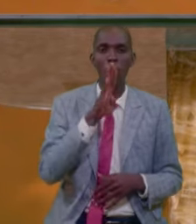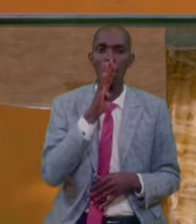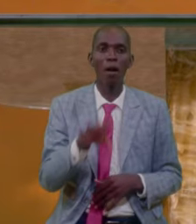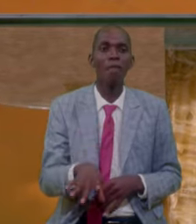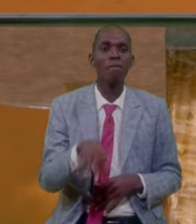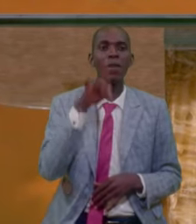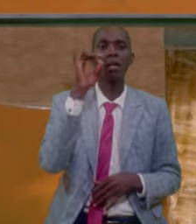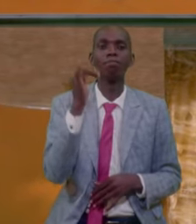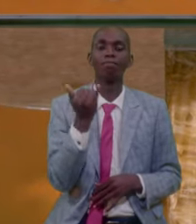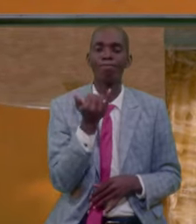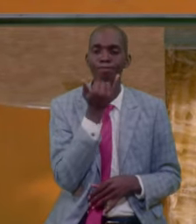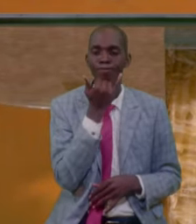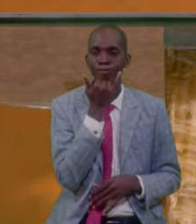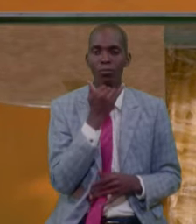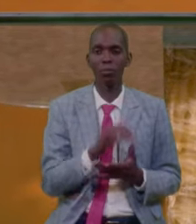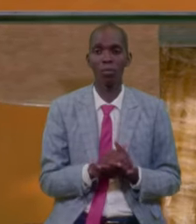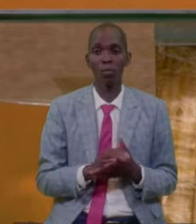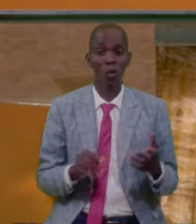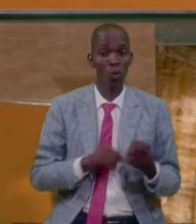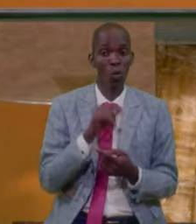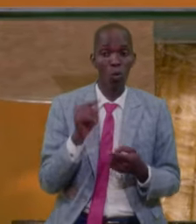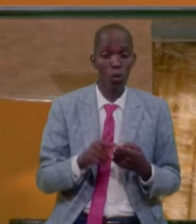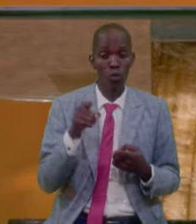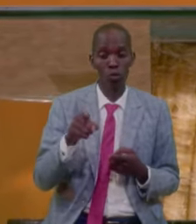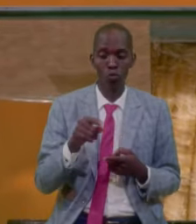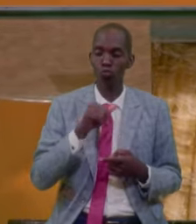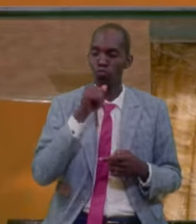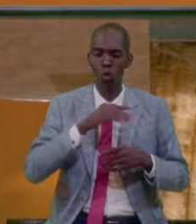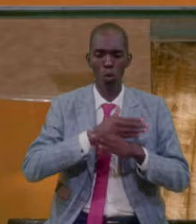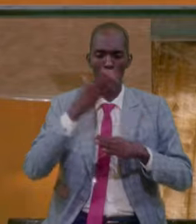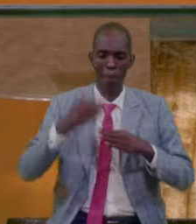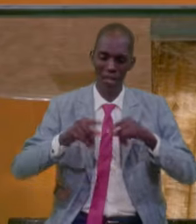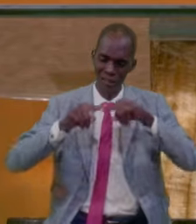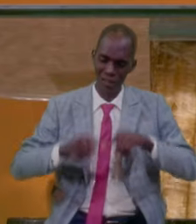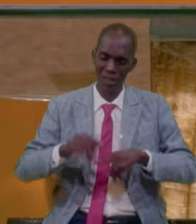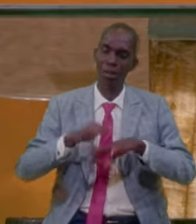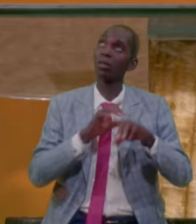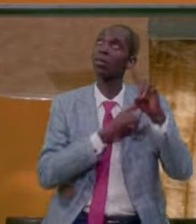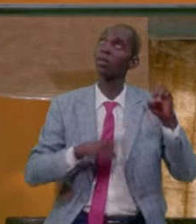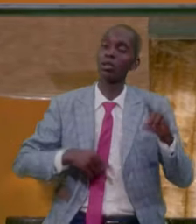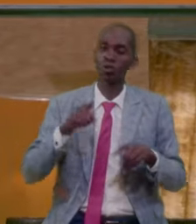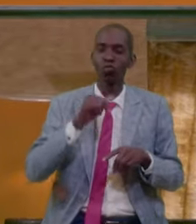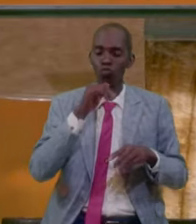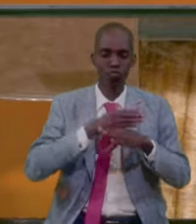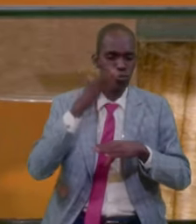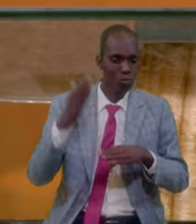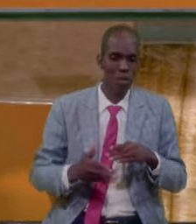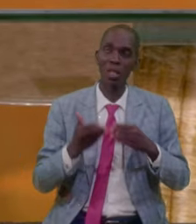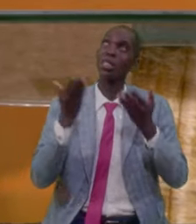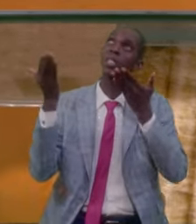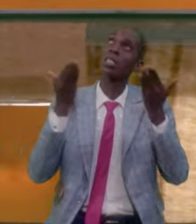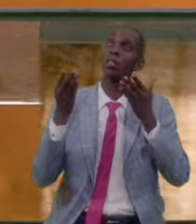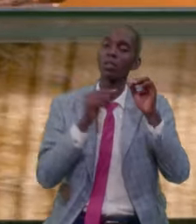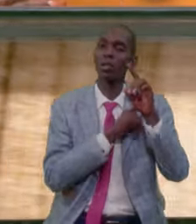is divided, when you are not totally leaning on the Lord, when you are not totally serving the Lord, but you have